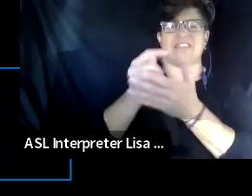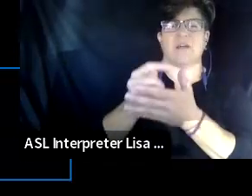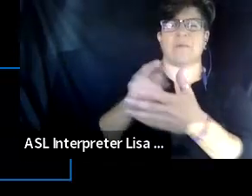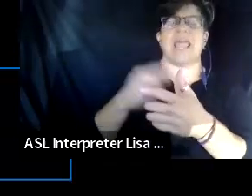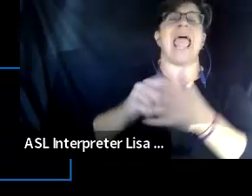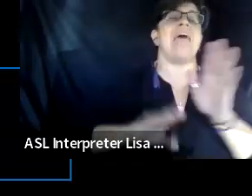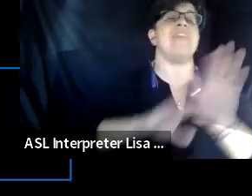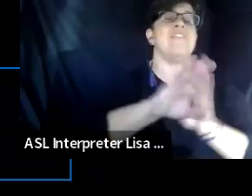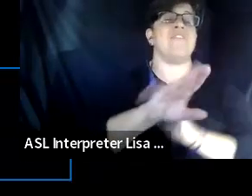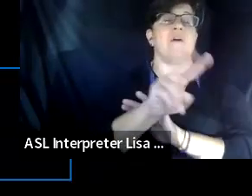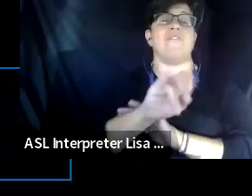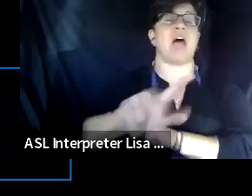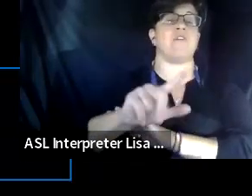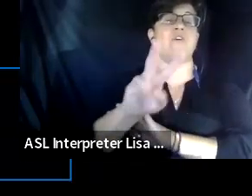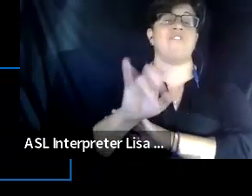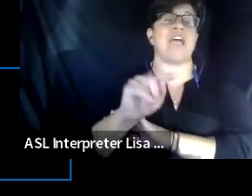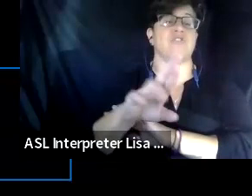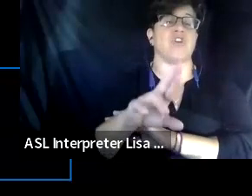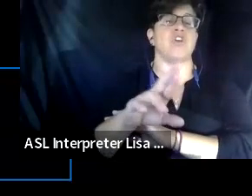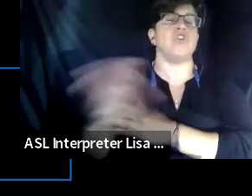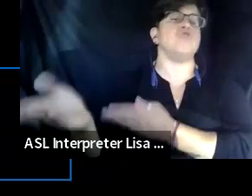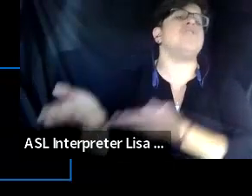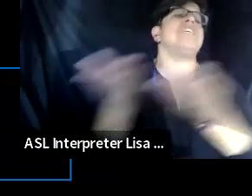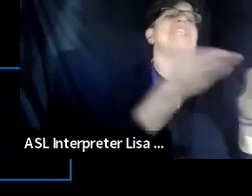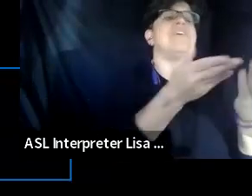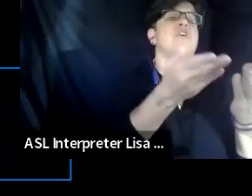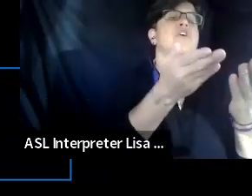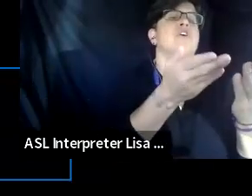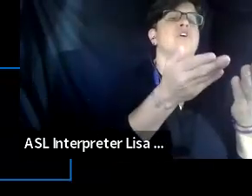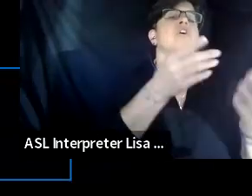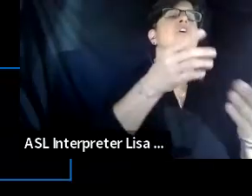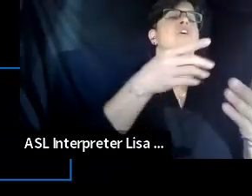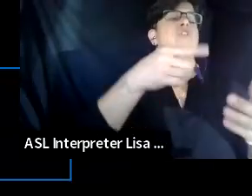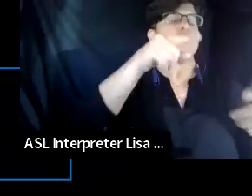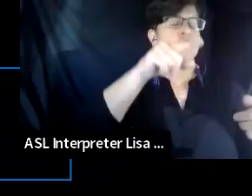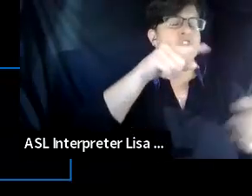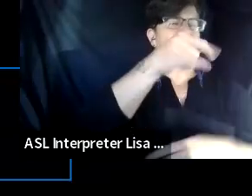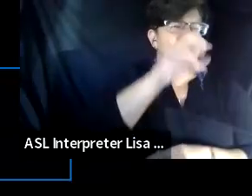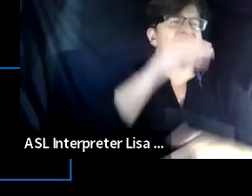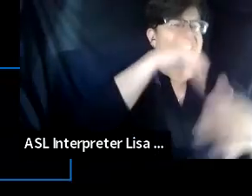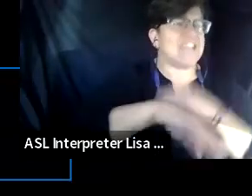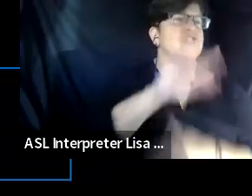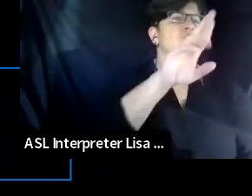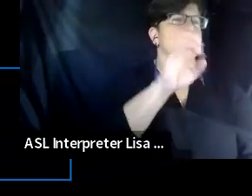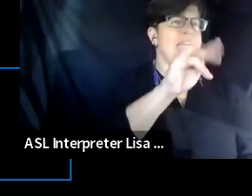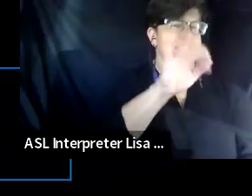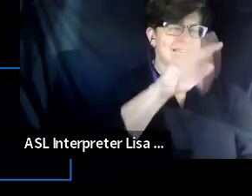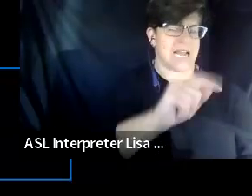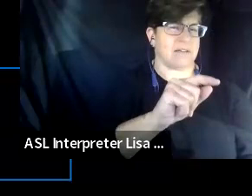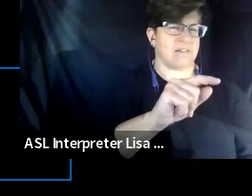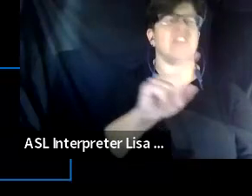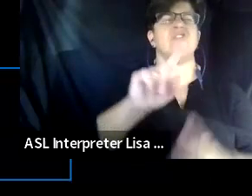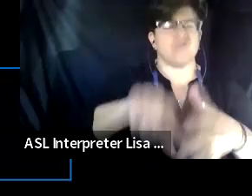viral vector to deliver the gene to the retina. You would need to deliver it in the animals and examine whether this